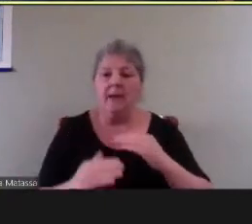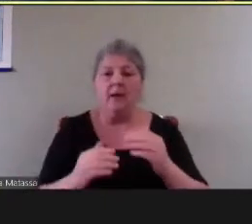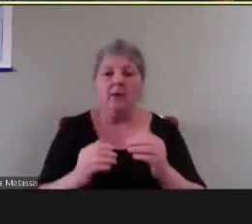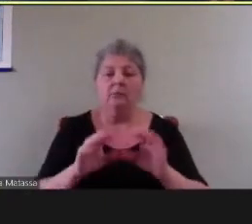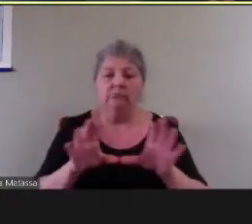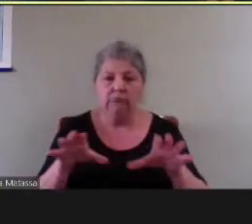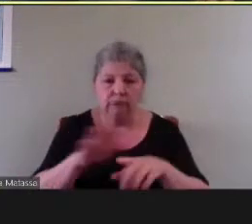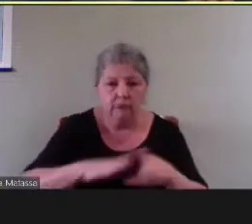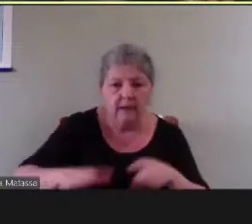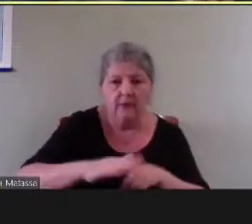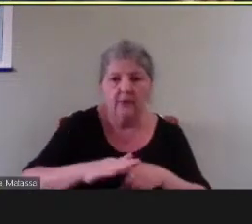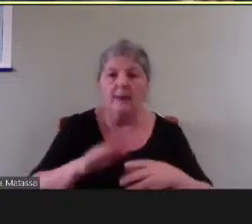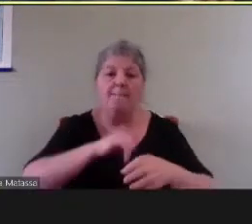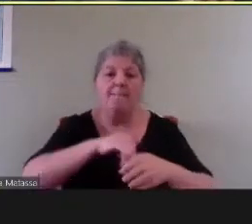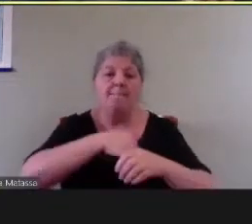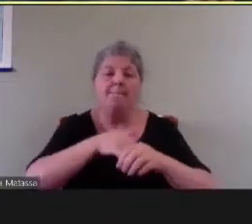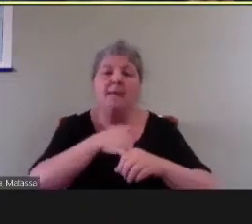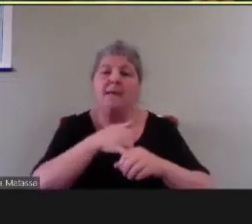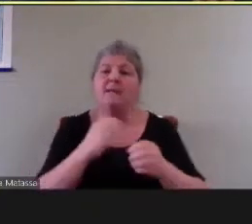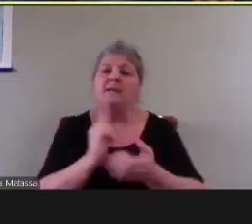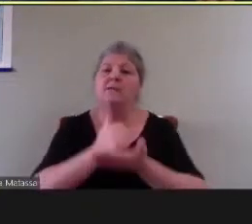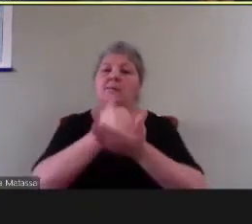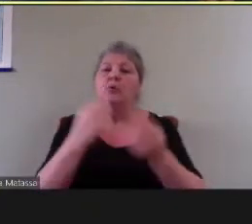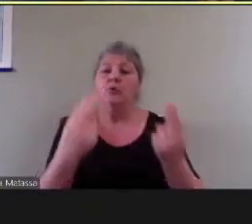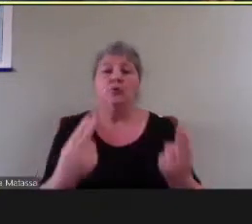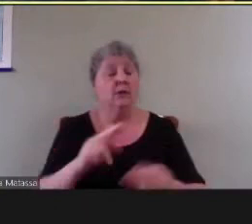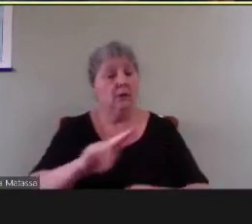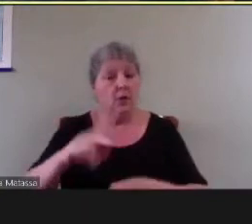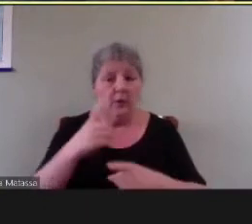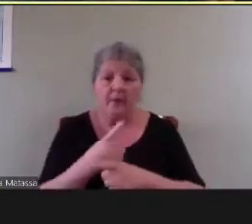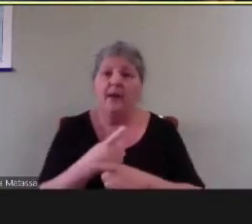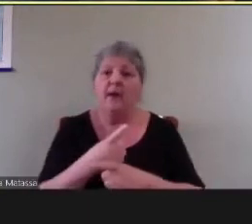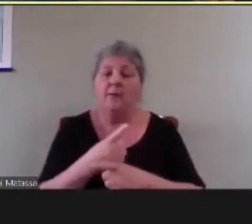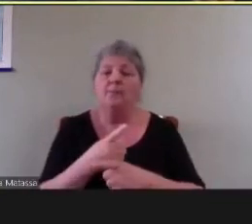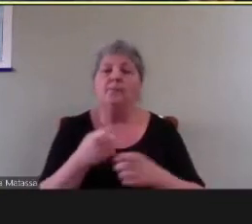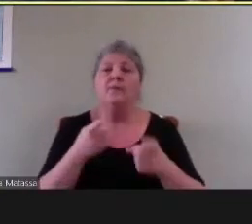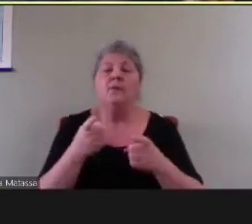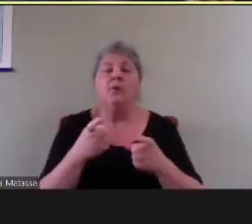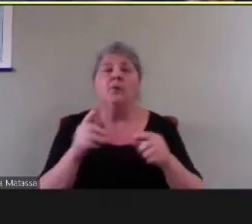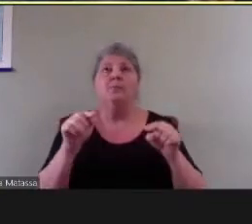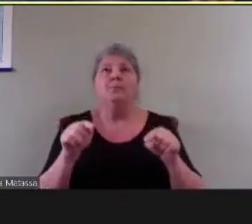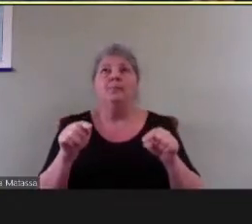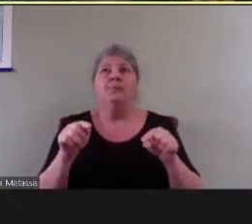the medical supports you'd need wouldn't be there. So that's